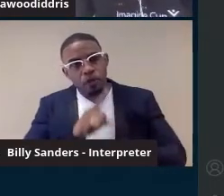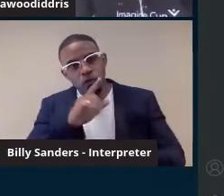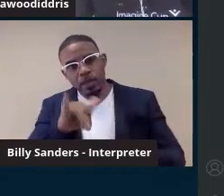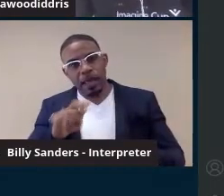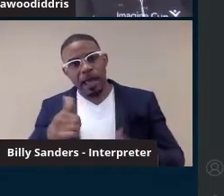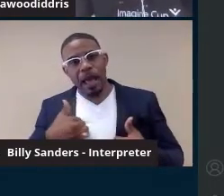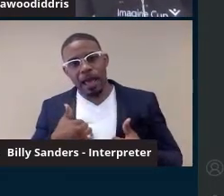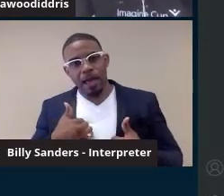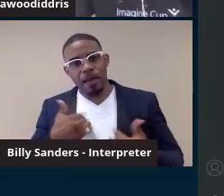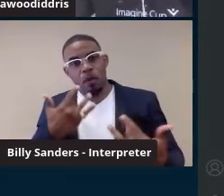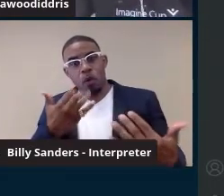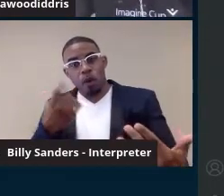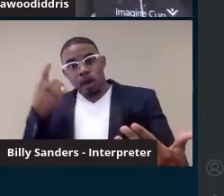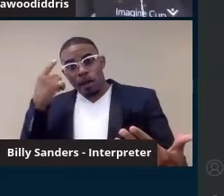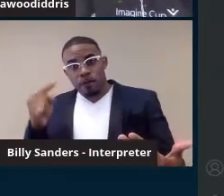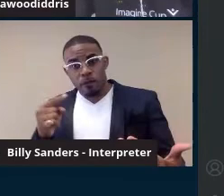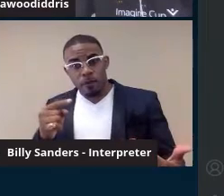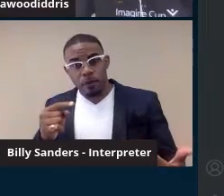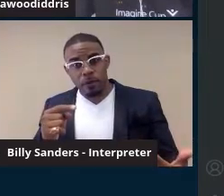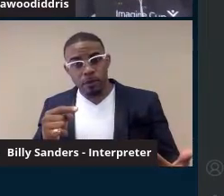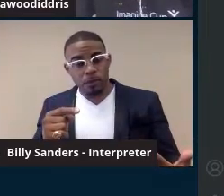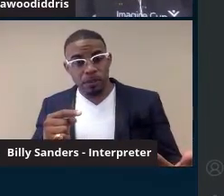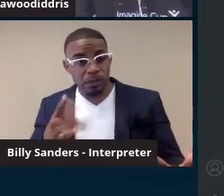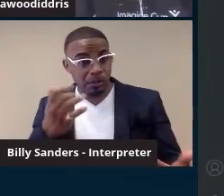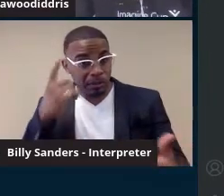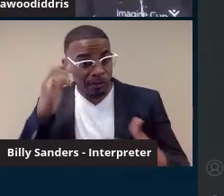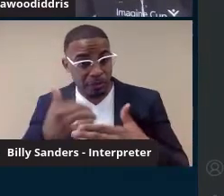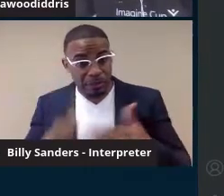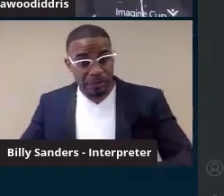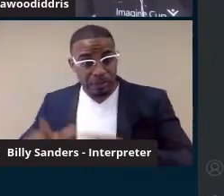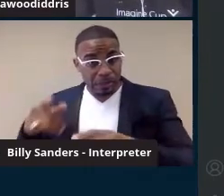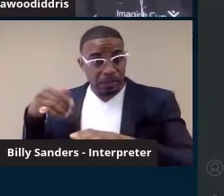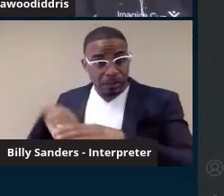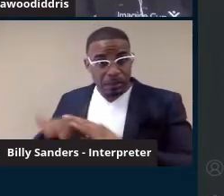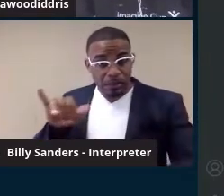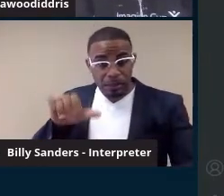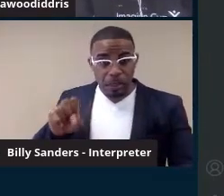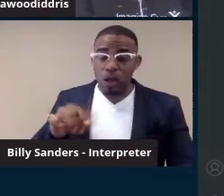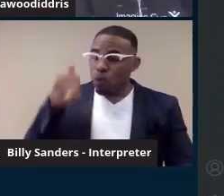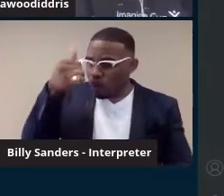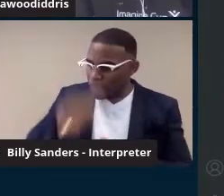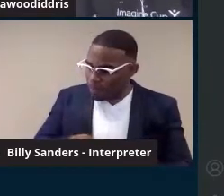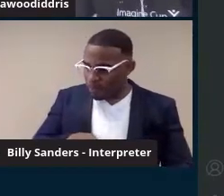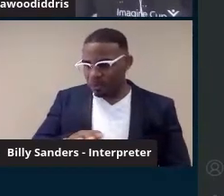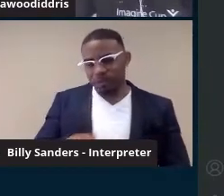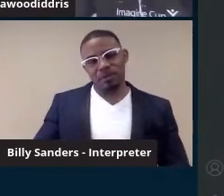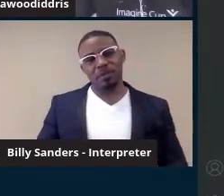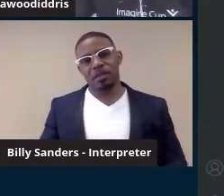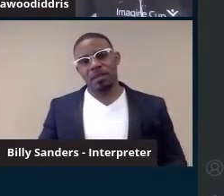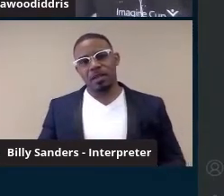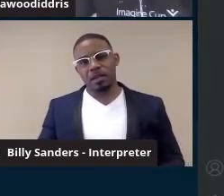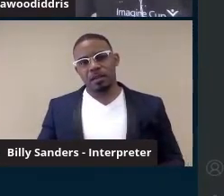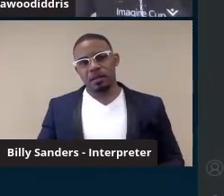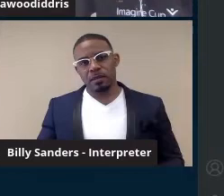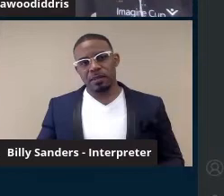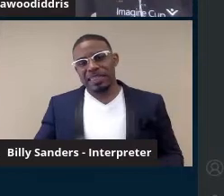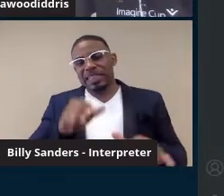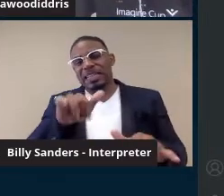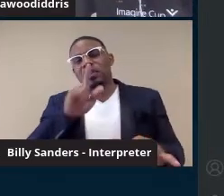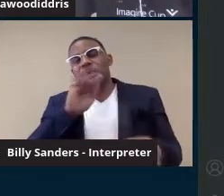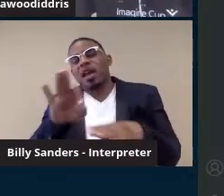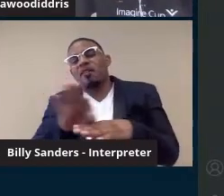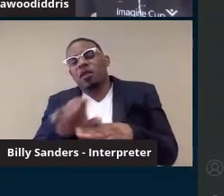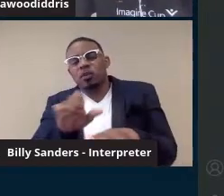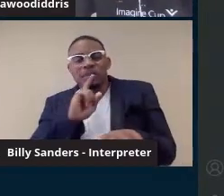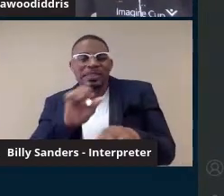I await for the database instance that is coming in. Okay, remember, this is going to be a function which